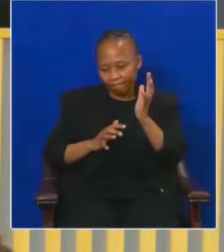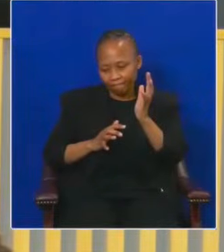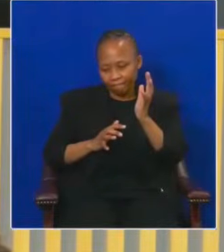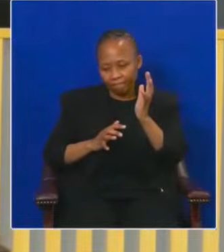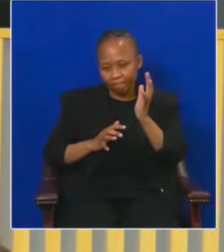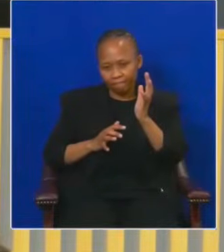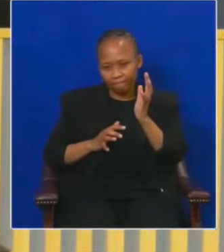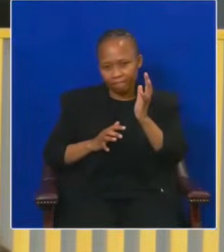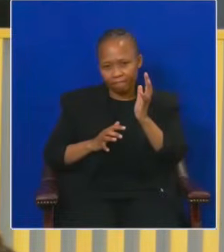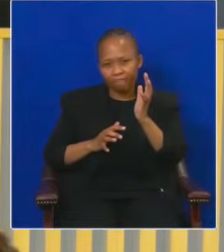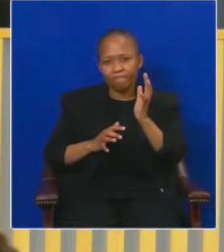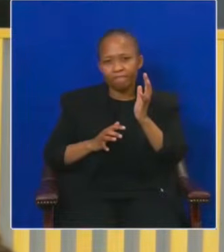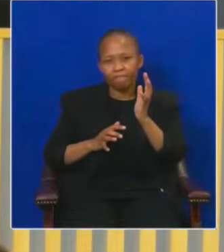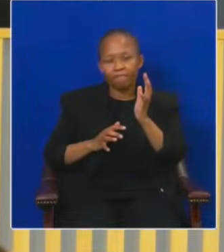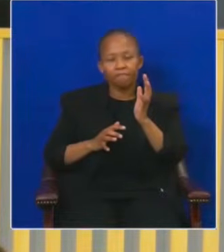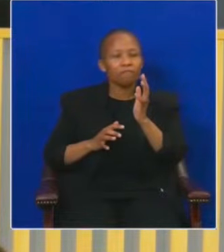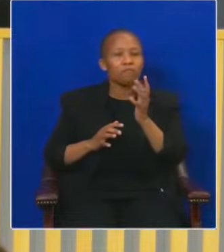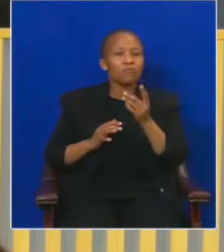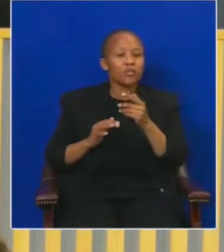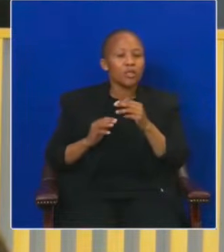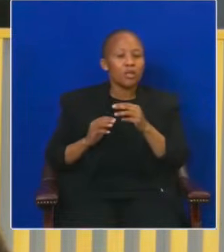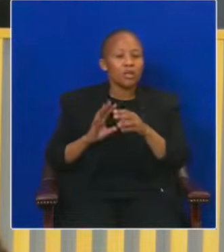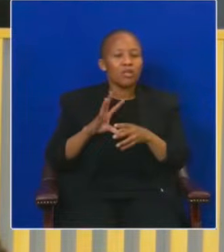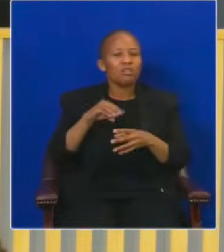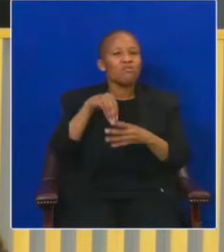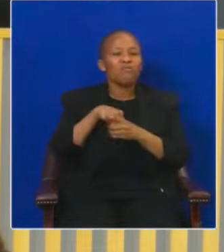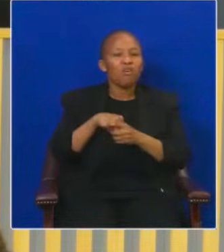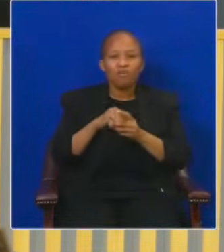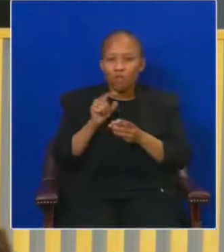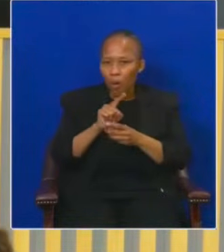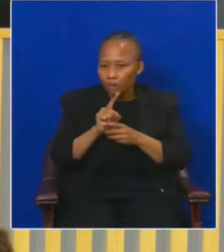and the items that we seized.